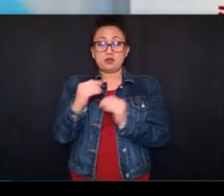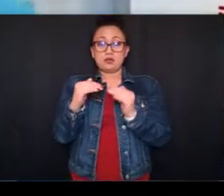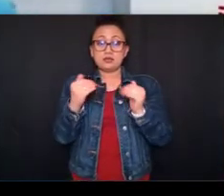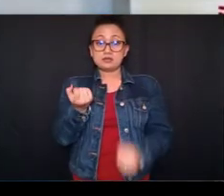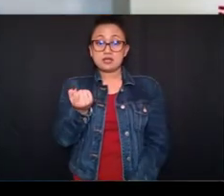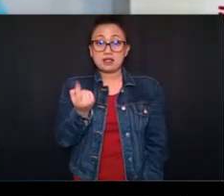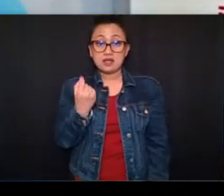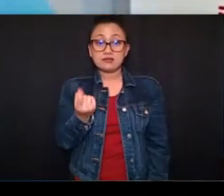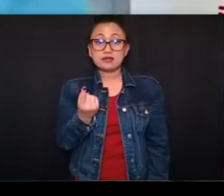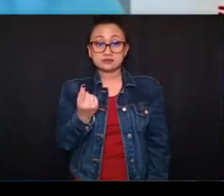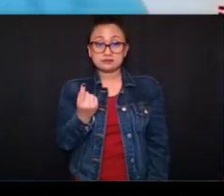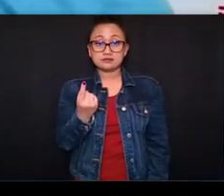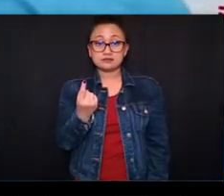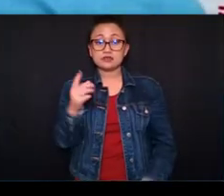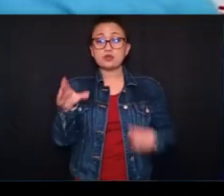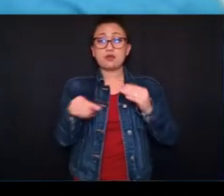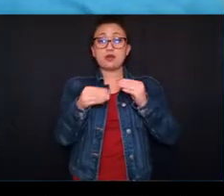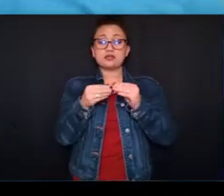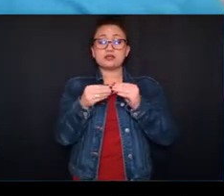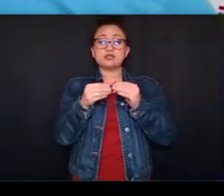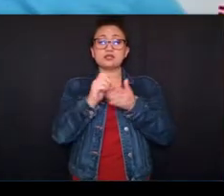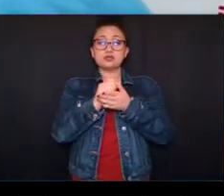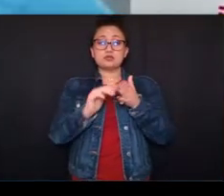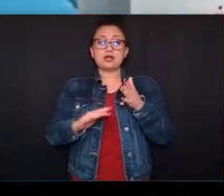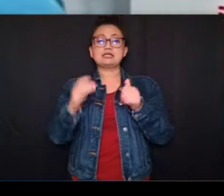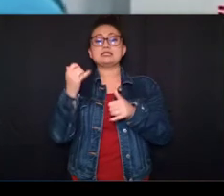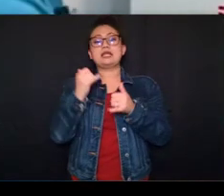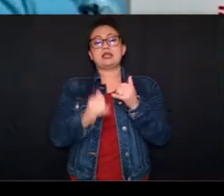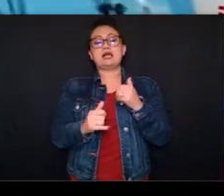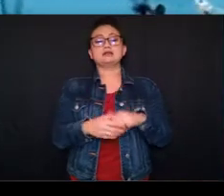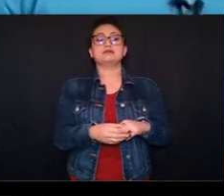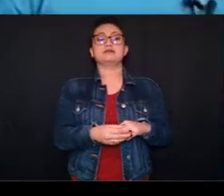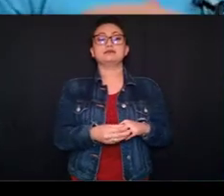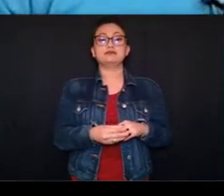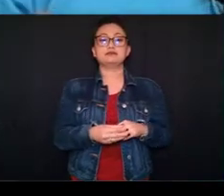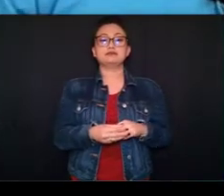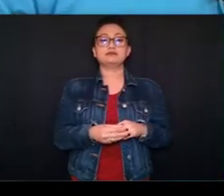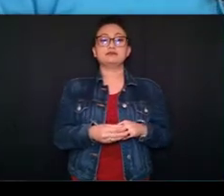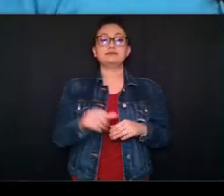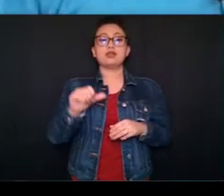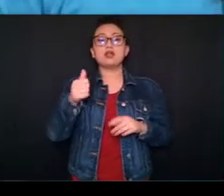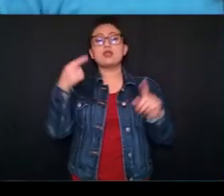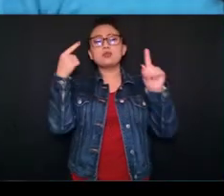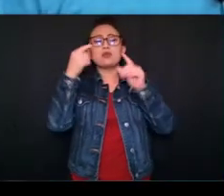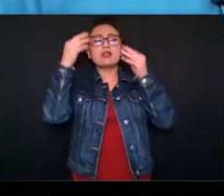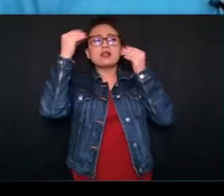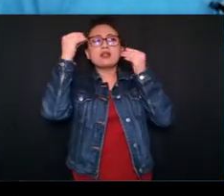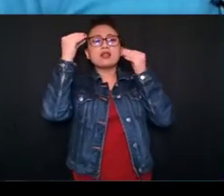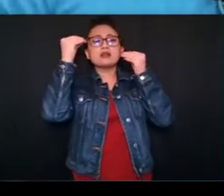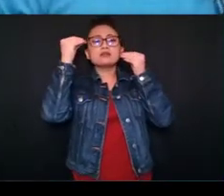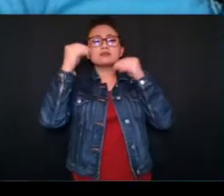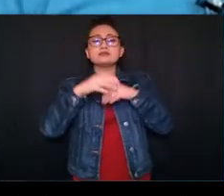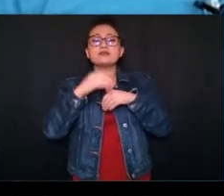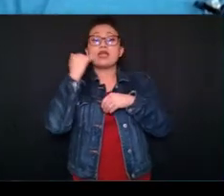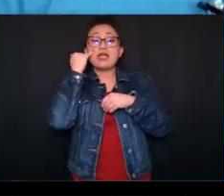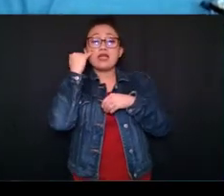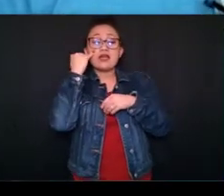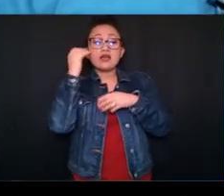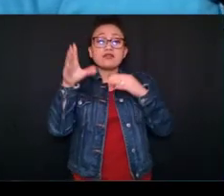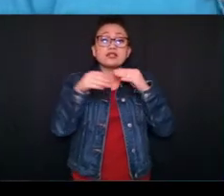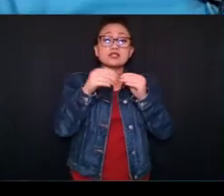so addition and subtraction come last. Another way to think about it is the only time addition and subtraction don't come last is if they're